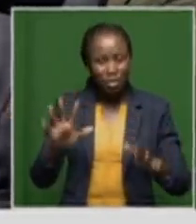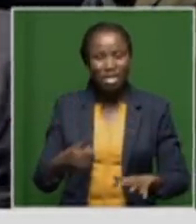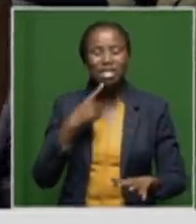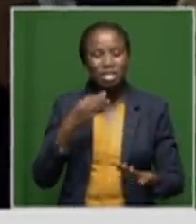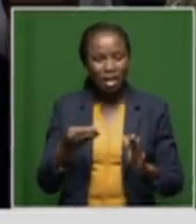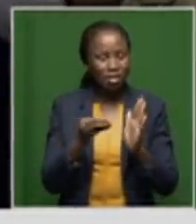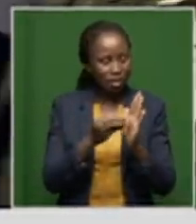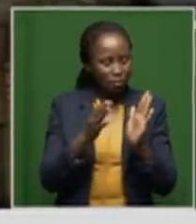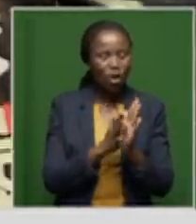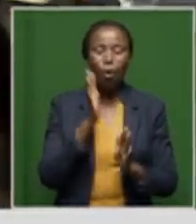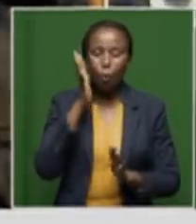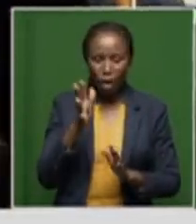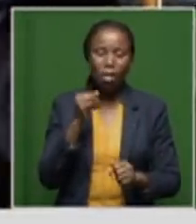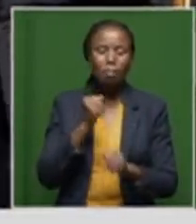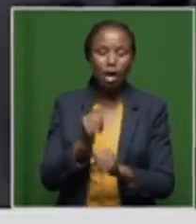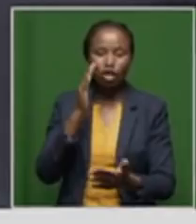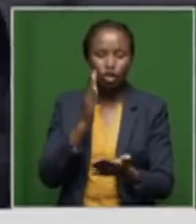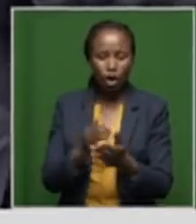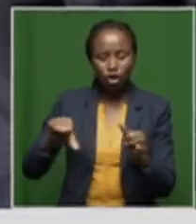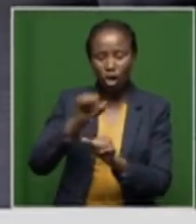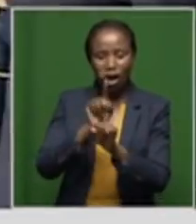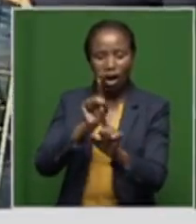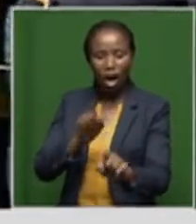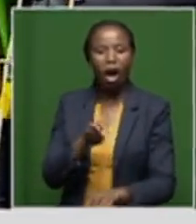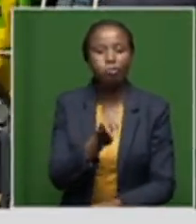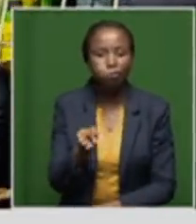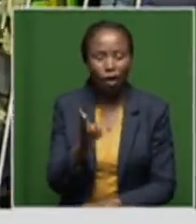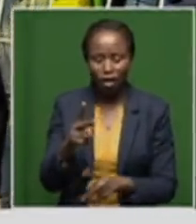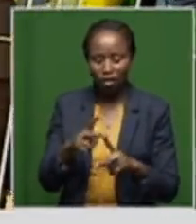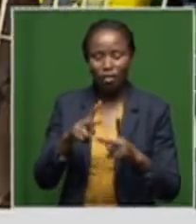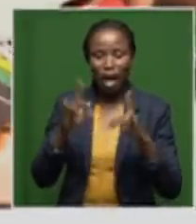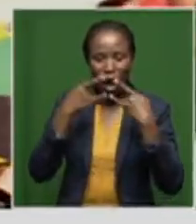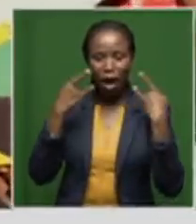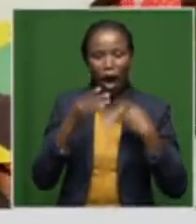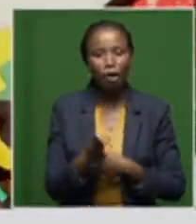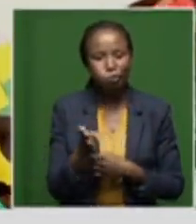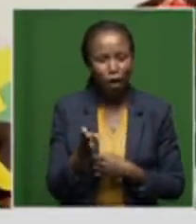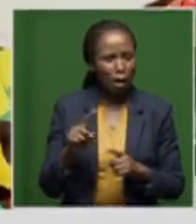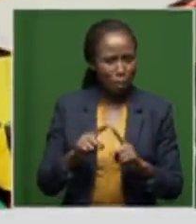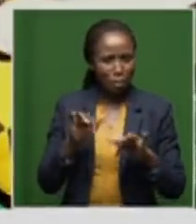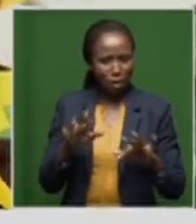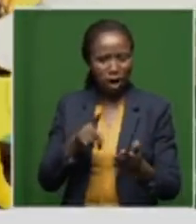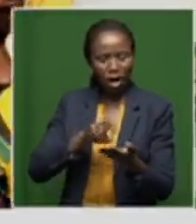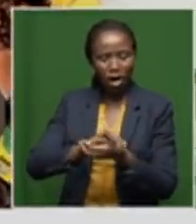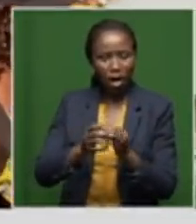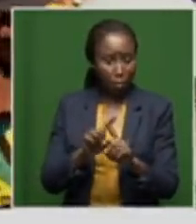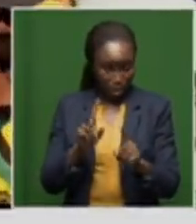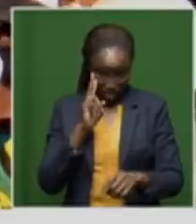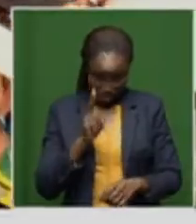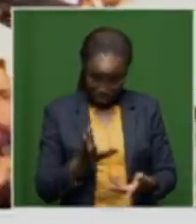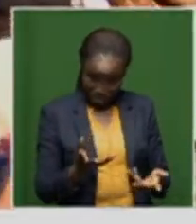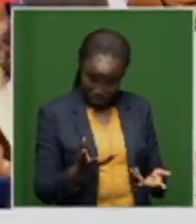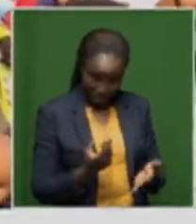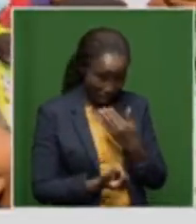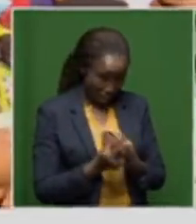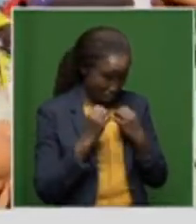that they were going to ensure that there is going to be social distance, that people were going to be masked, that people were going to be sanitized, and that certainly